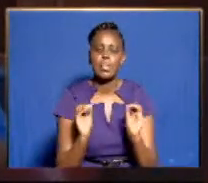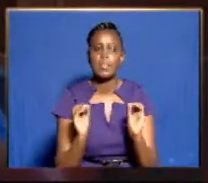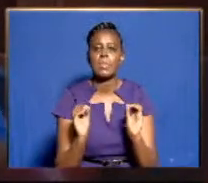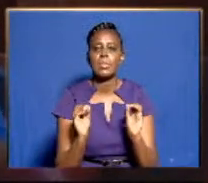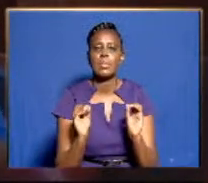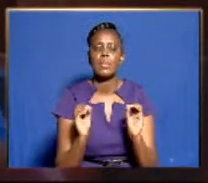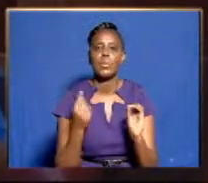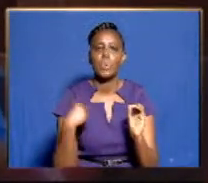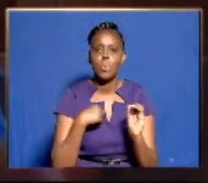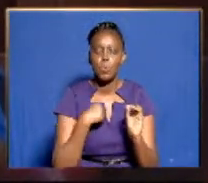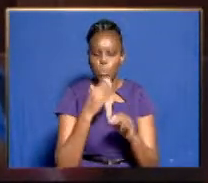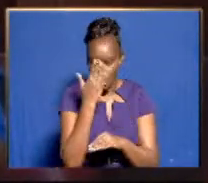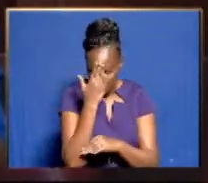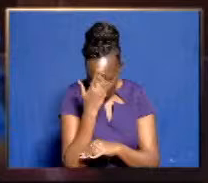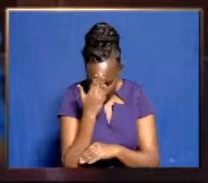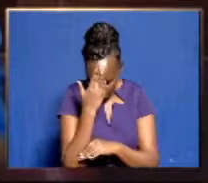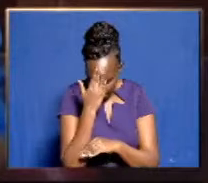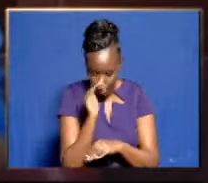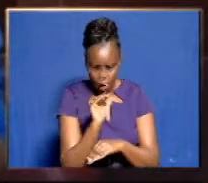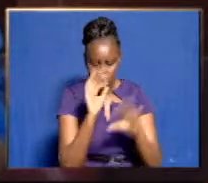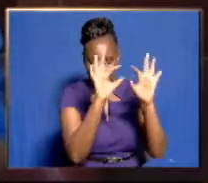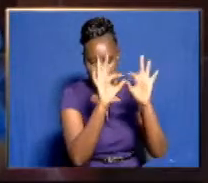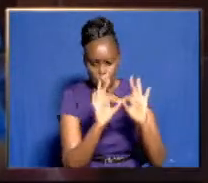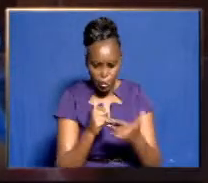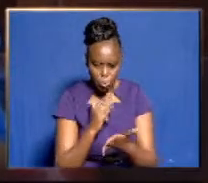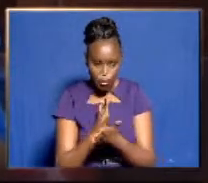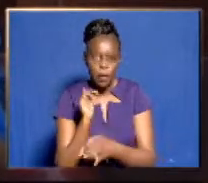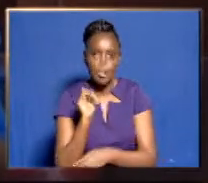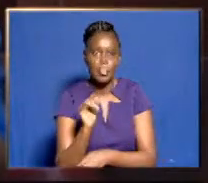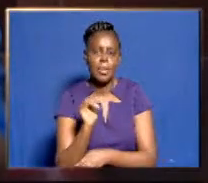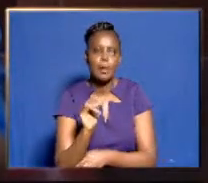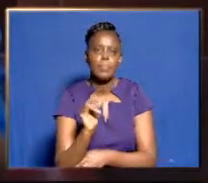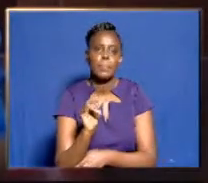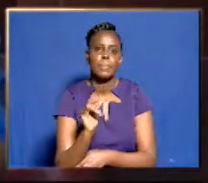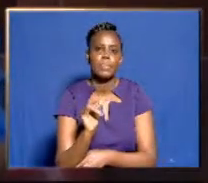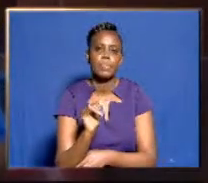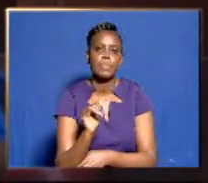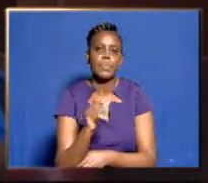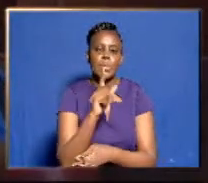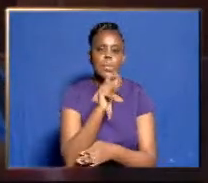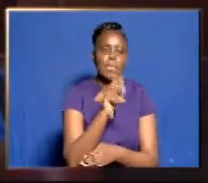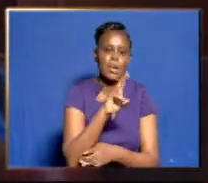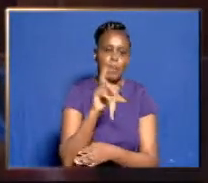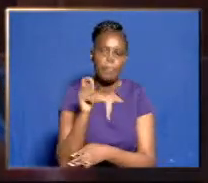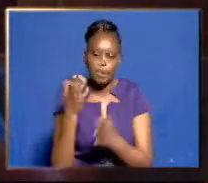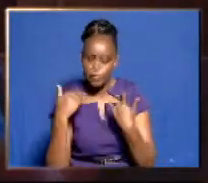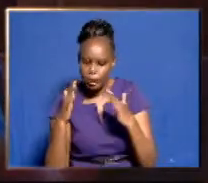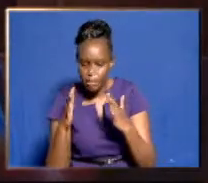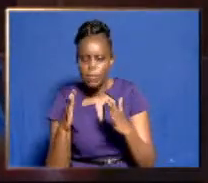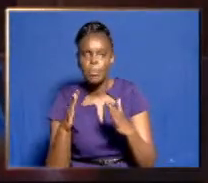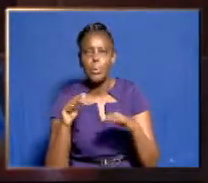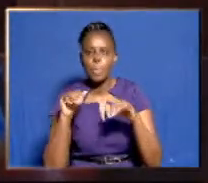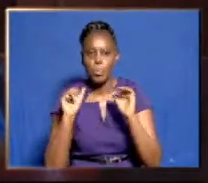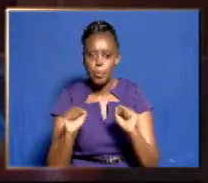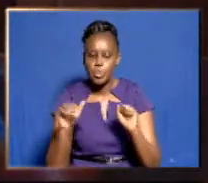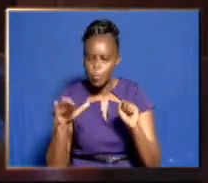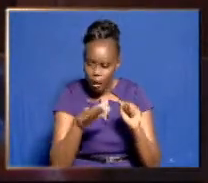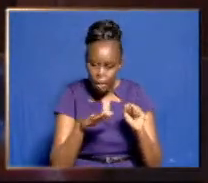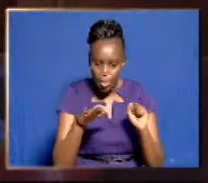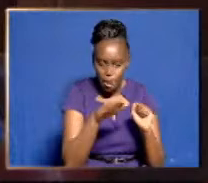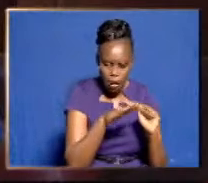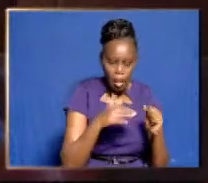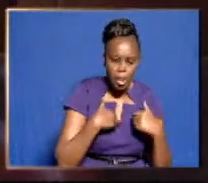we kindly requested the Treasury to ensure that these TVETs are completed, so that the areas that